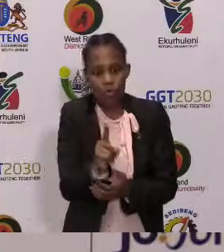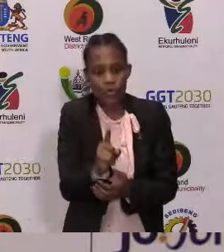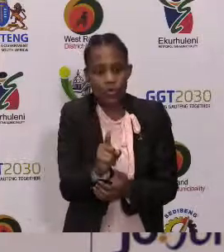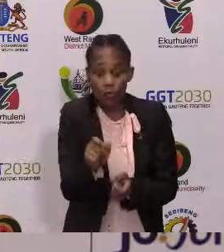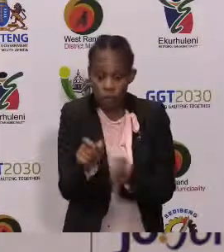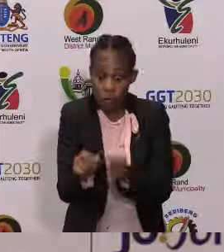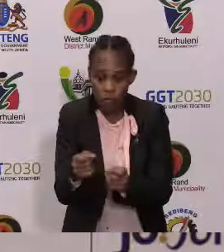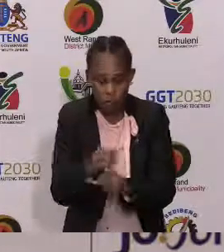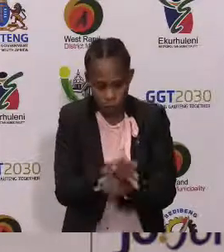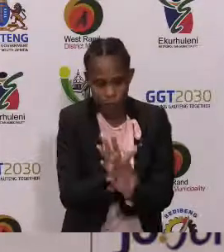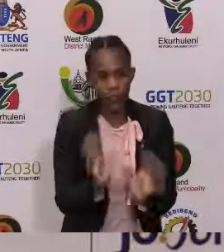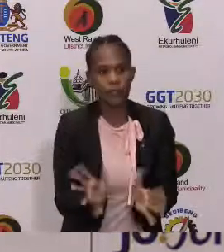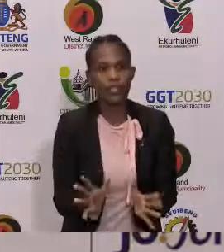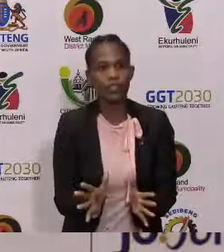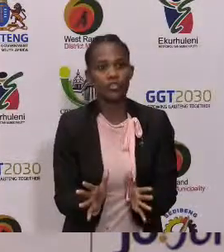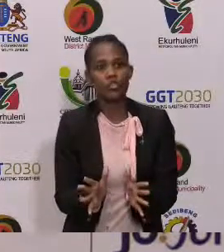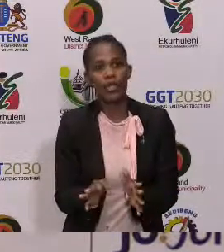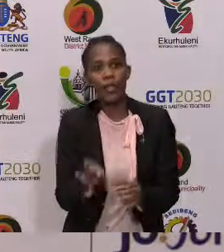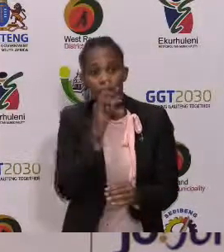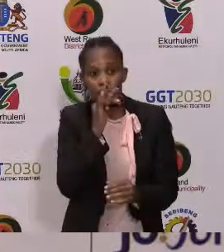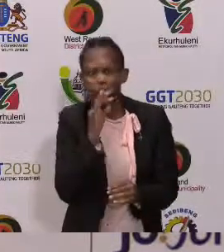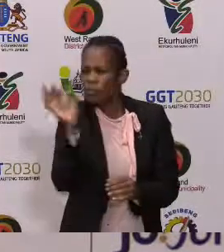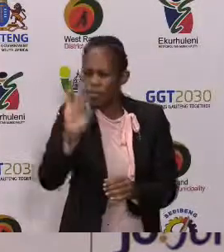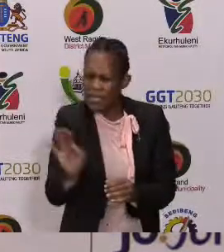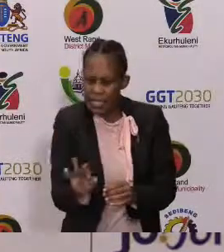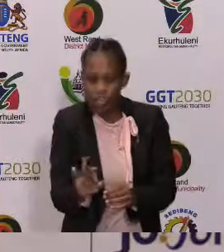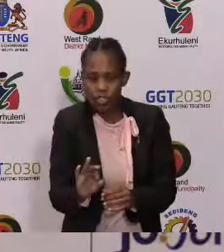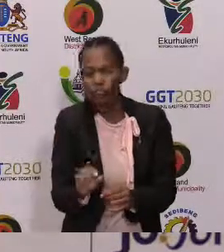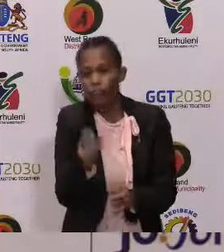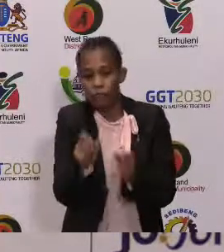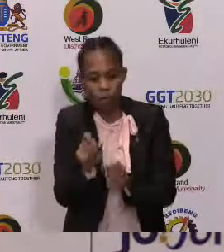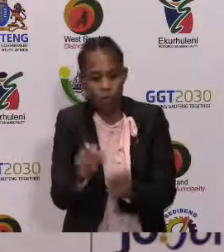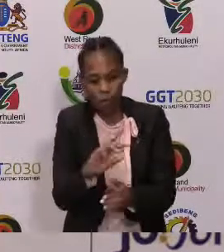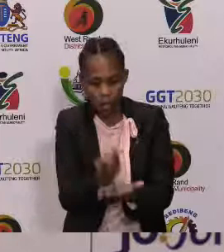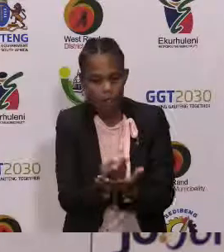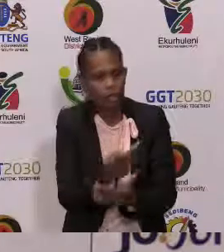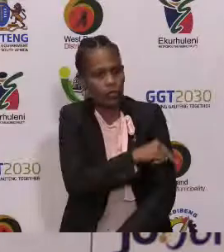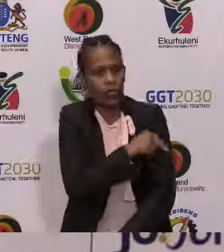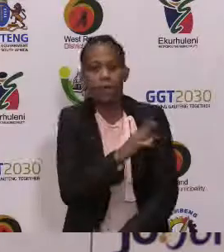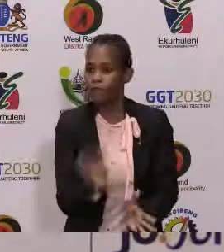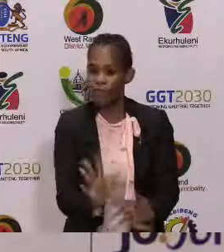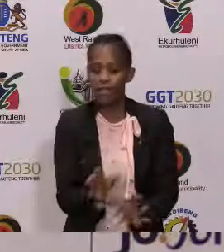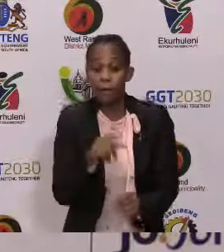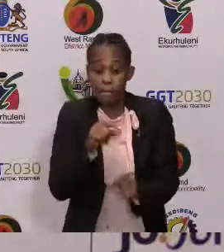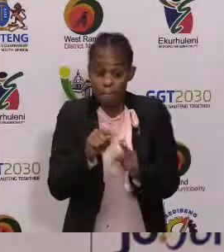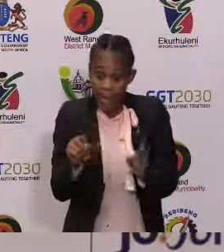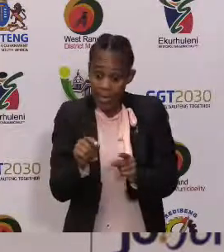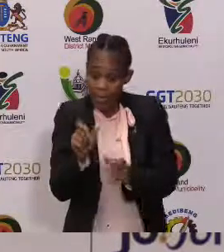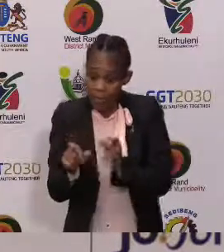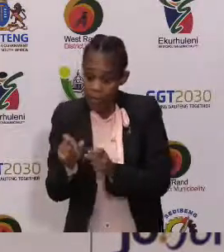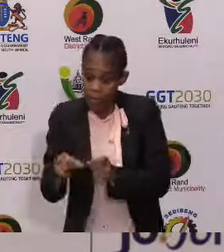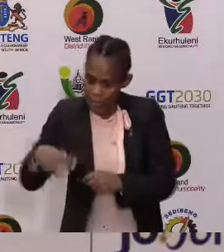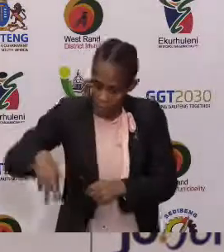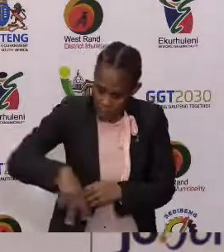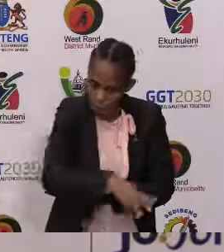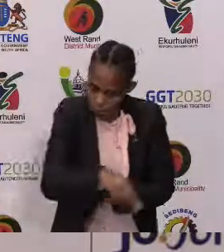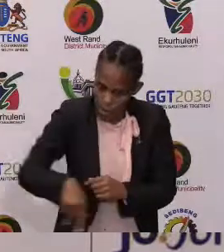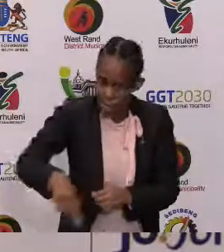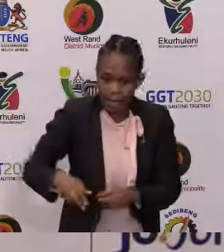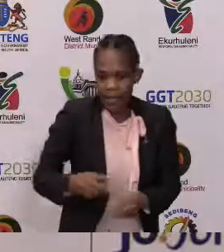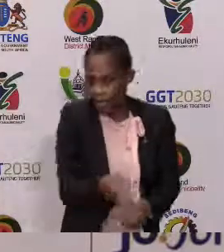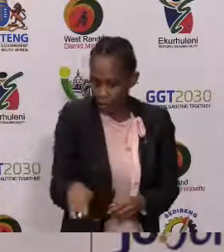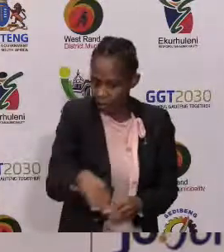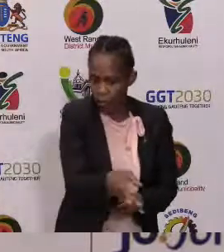infected with the virus, not a percentage of people that are hospitalized, but what percentage of people that are infected with the virus will end up dying from the